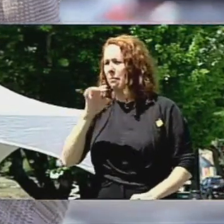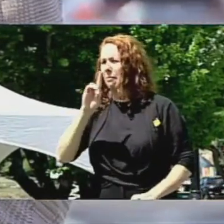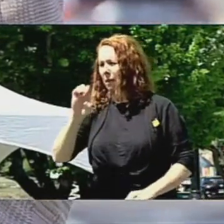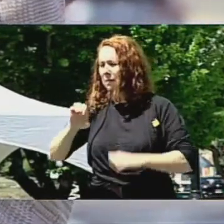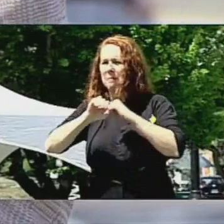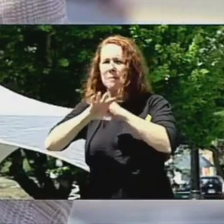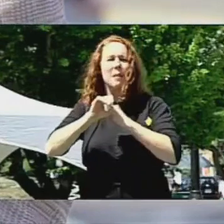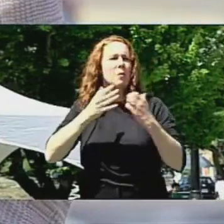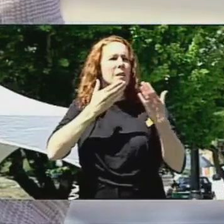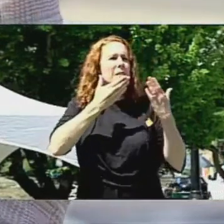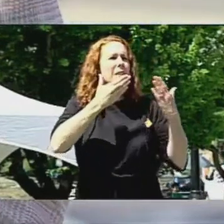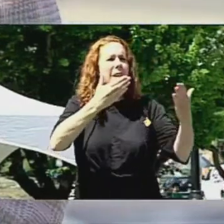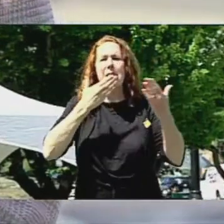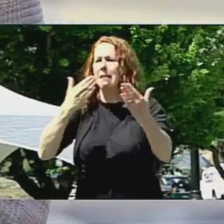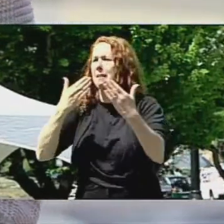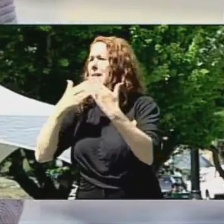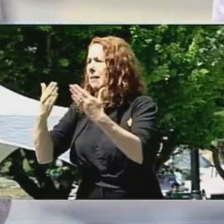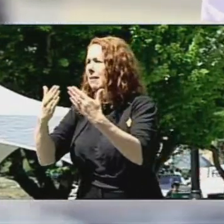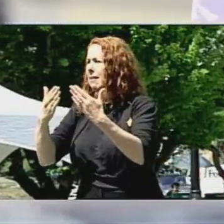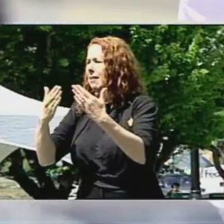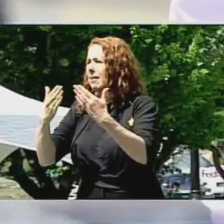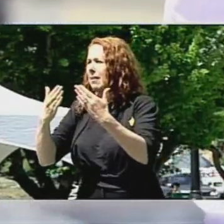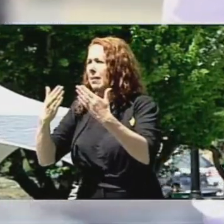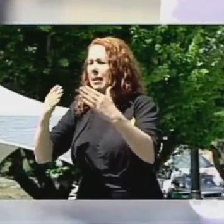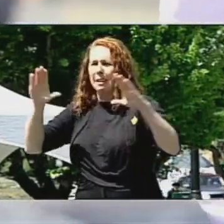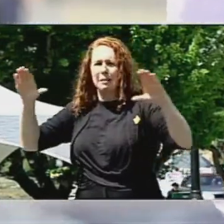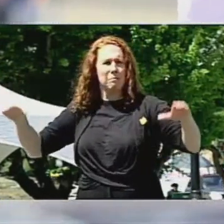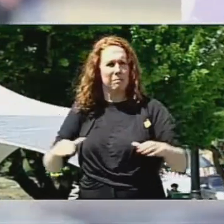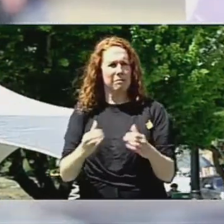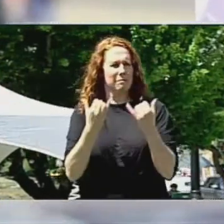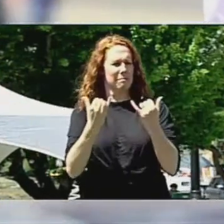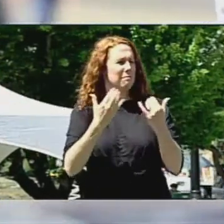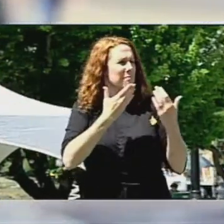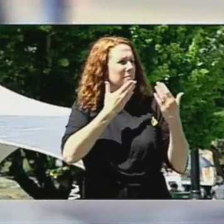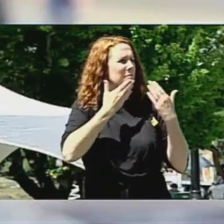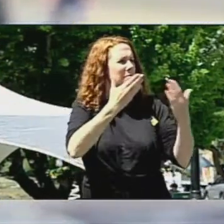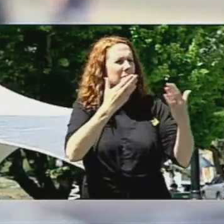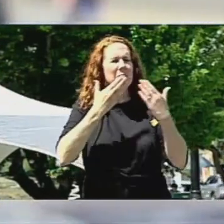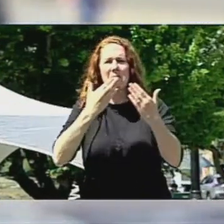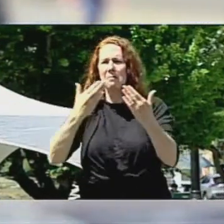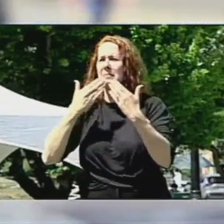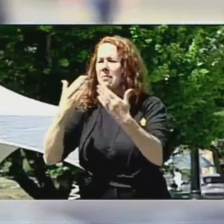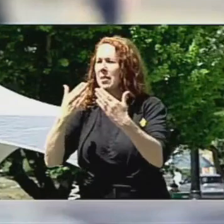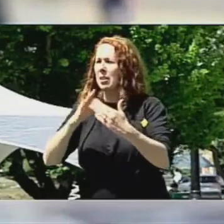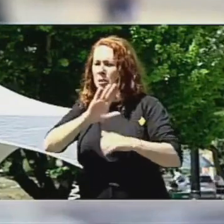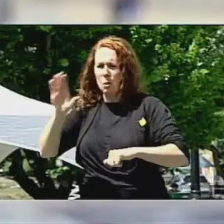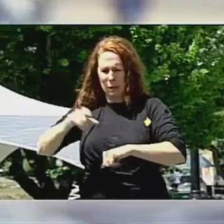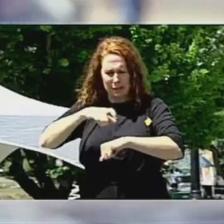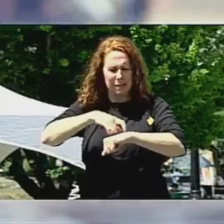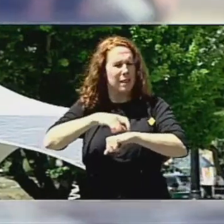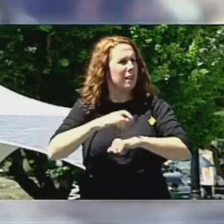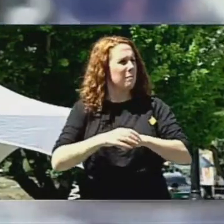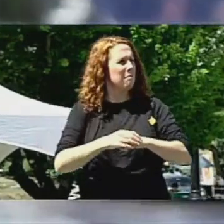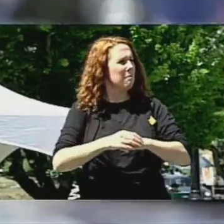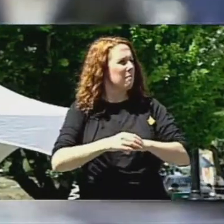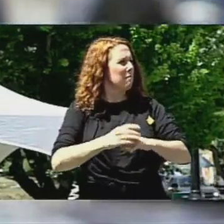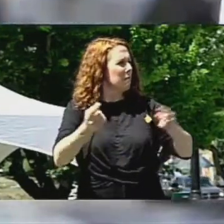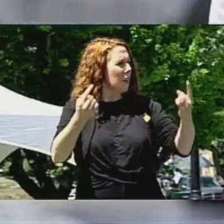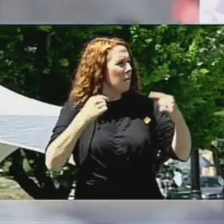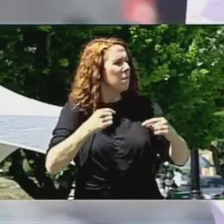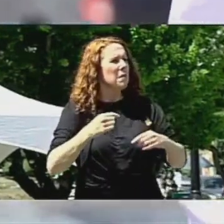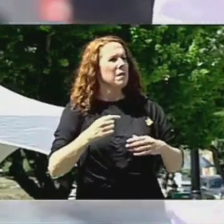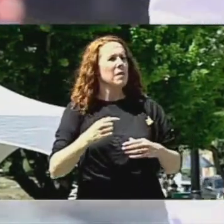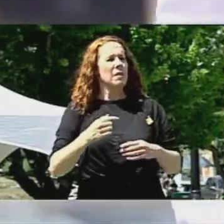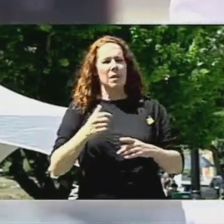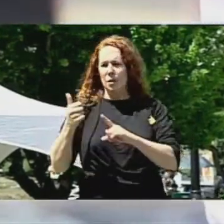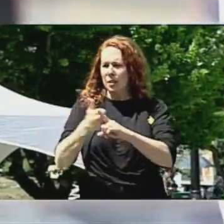I want to thank all of you for being here today, investing a little bit of your time and